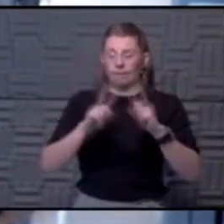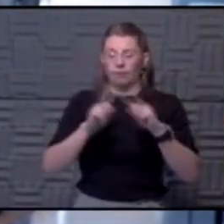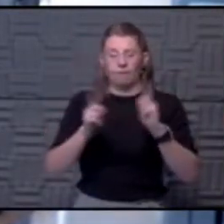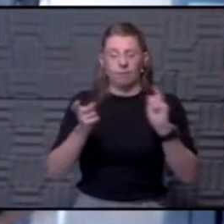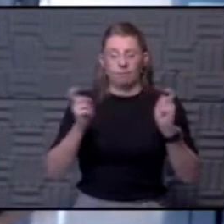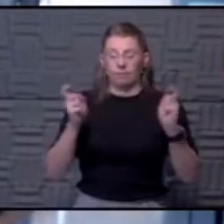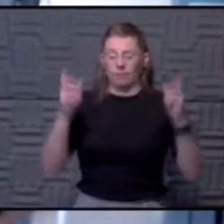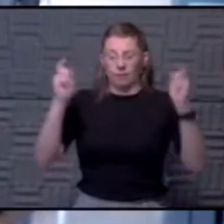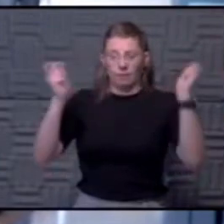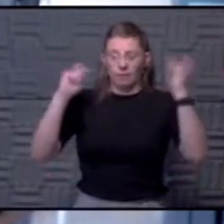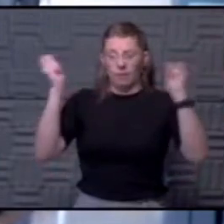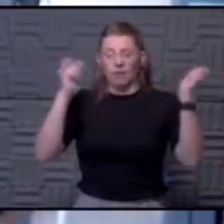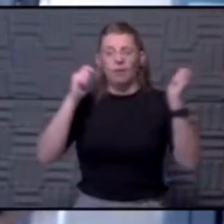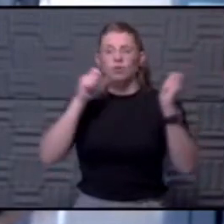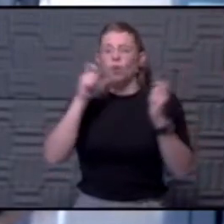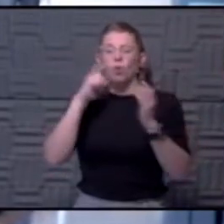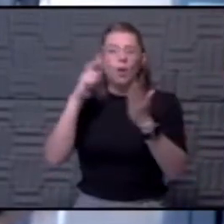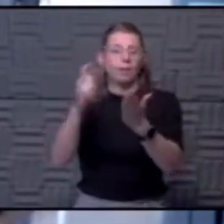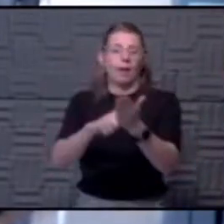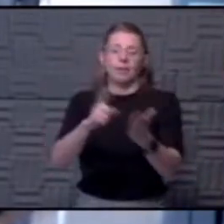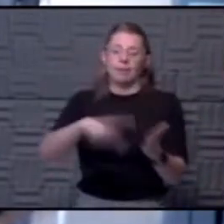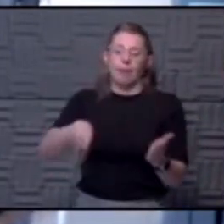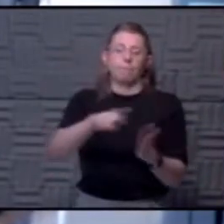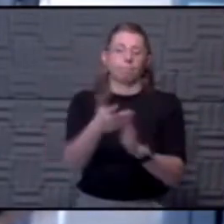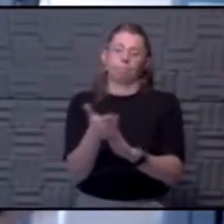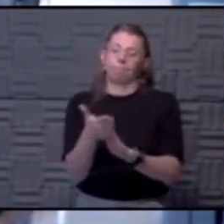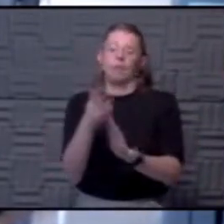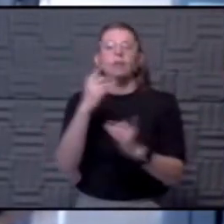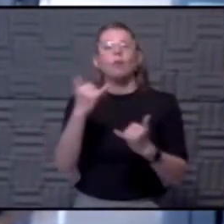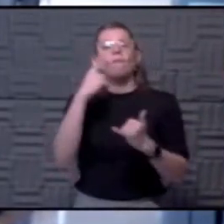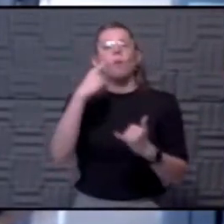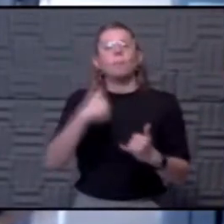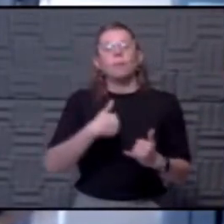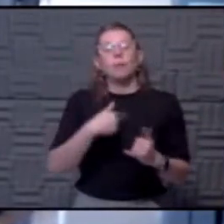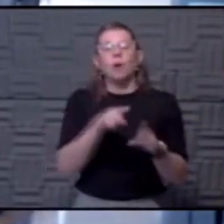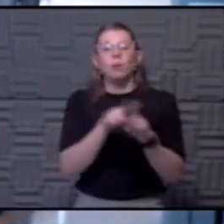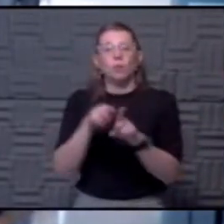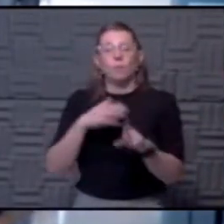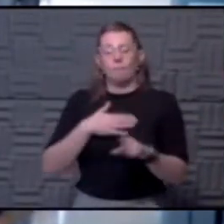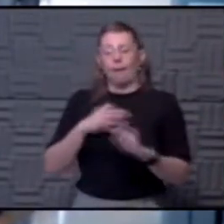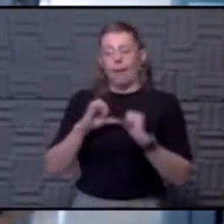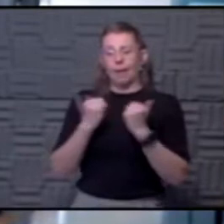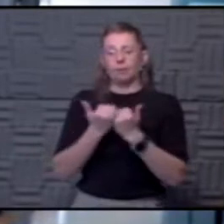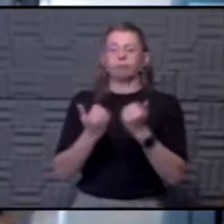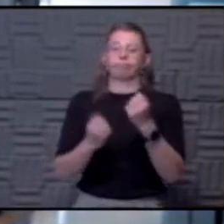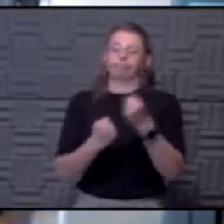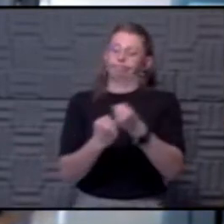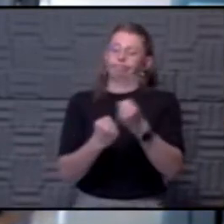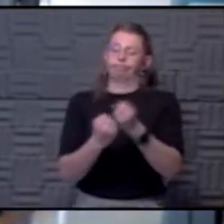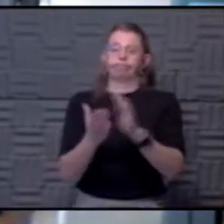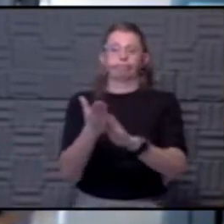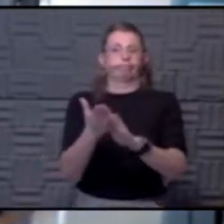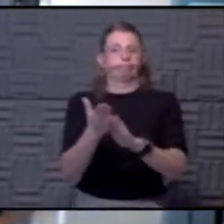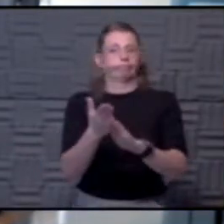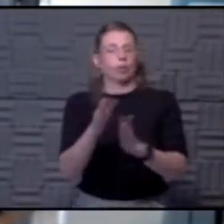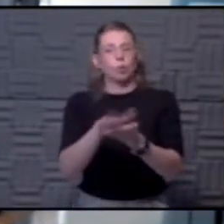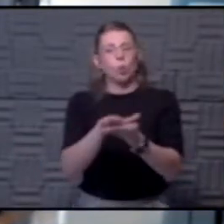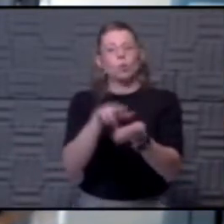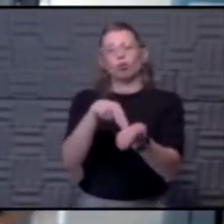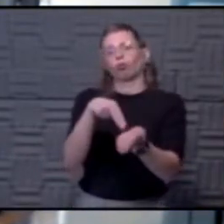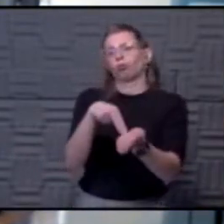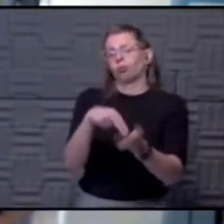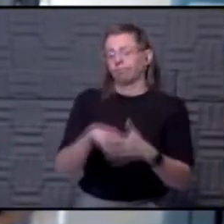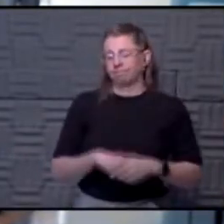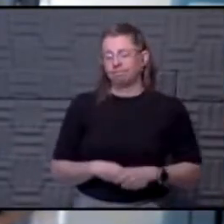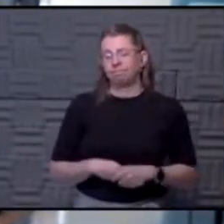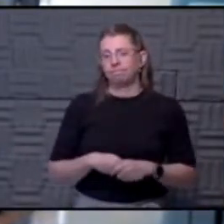oftentimes go unrecognized. And so today, for me anyway, and from my agency, a big shout out to school nurses, and